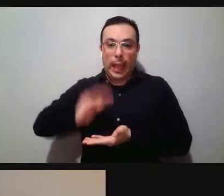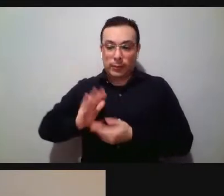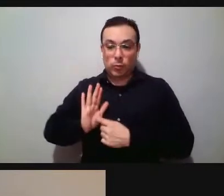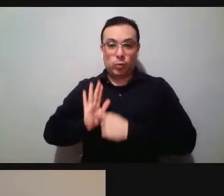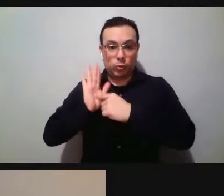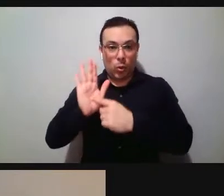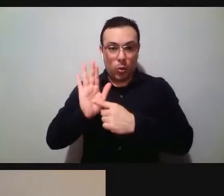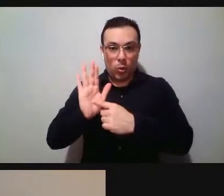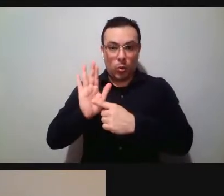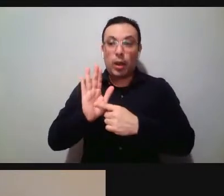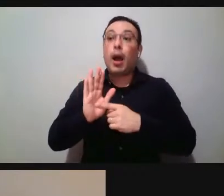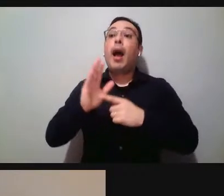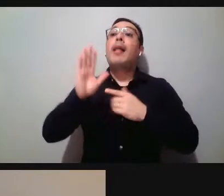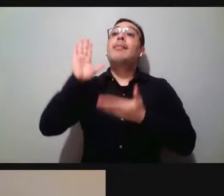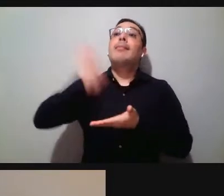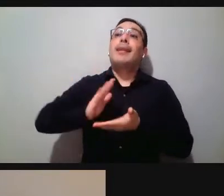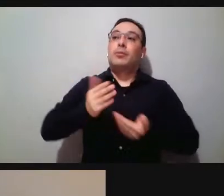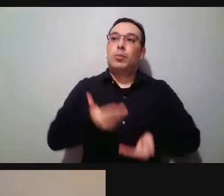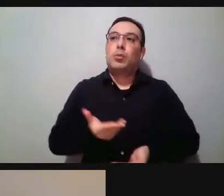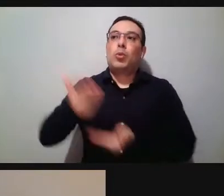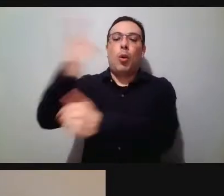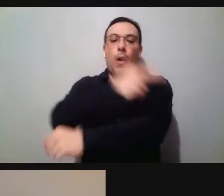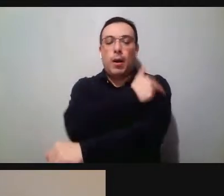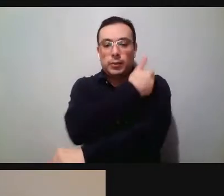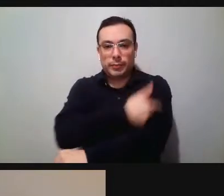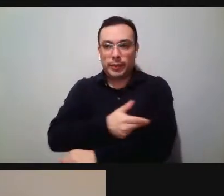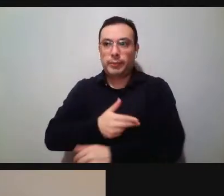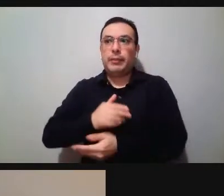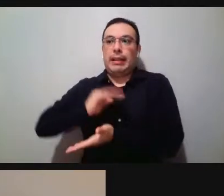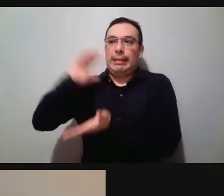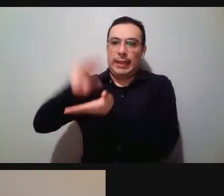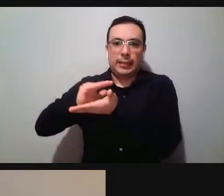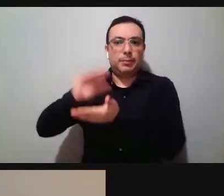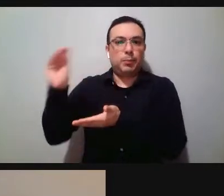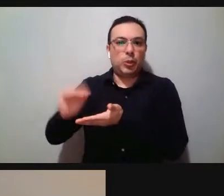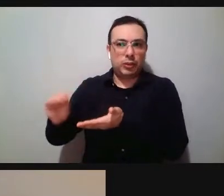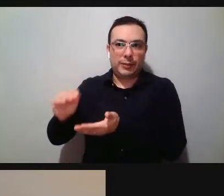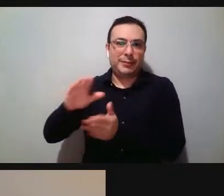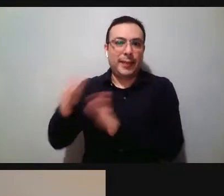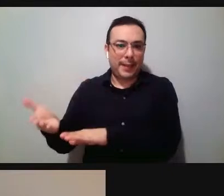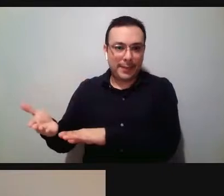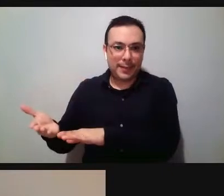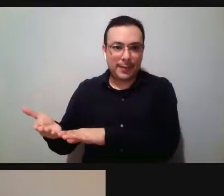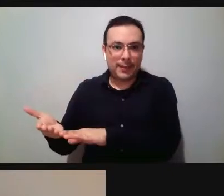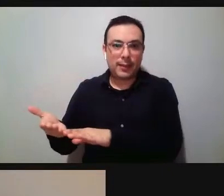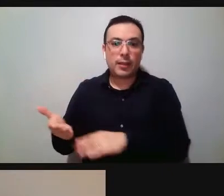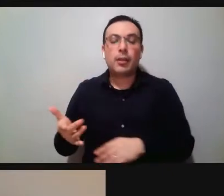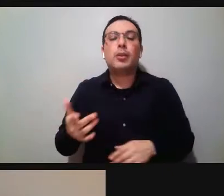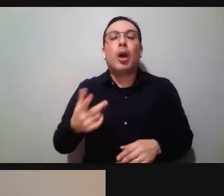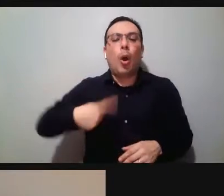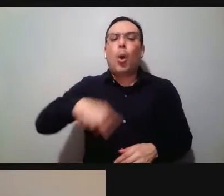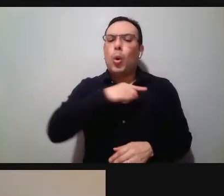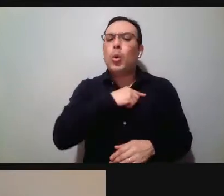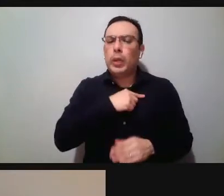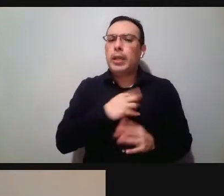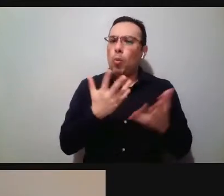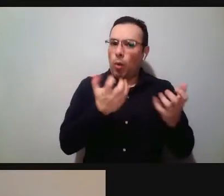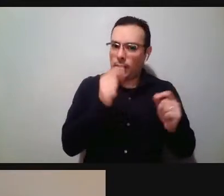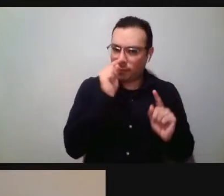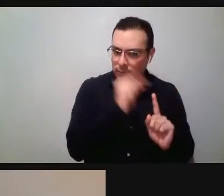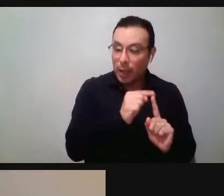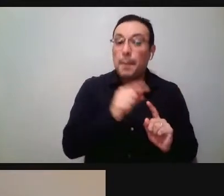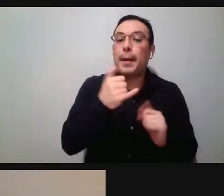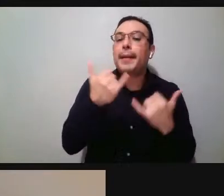death, which I think are the major things that we should be looking at. But additional studies are going on to look at some of these other factors as